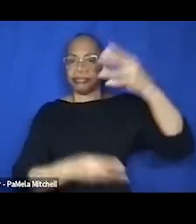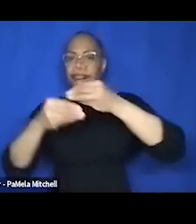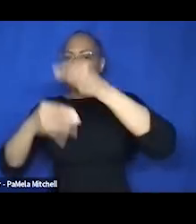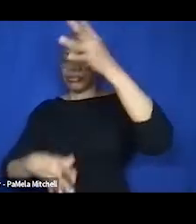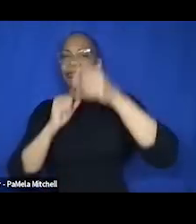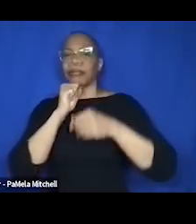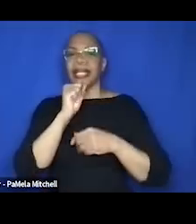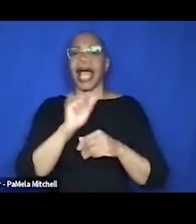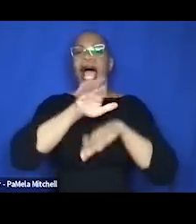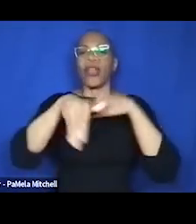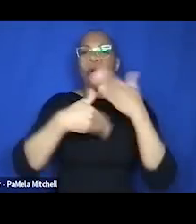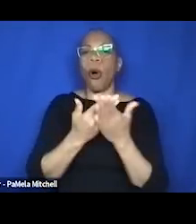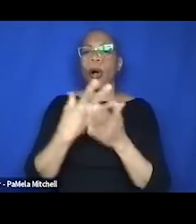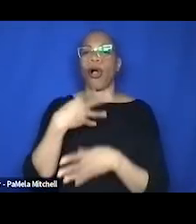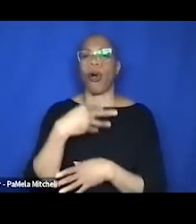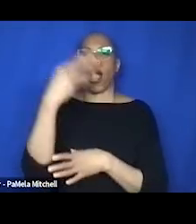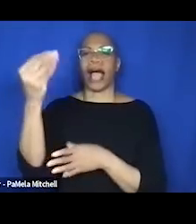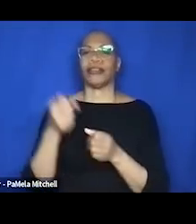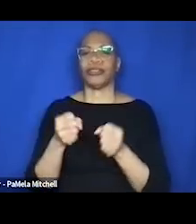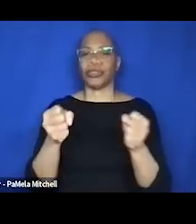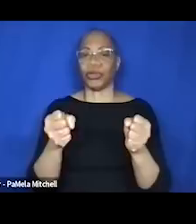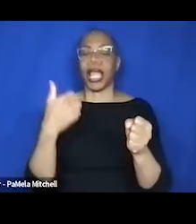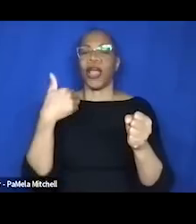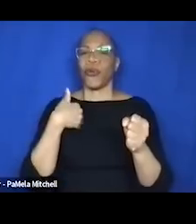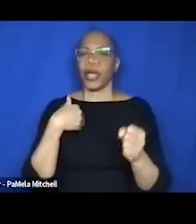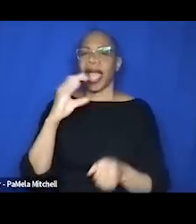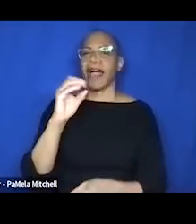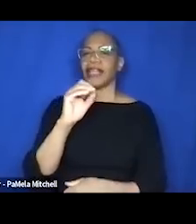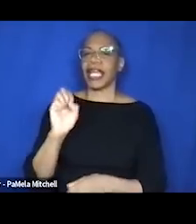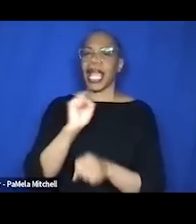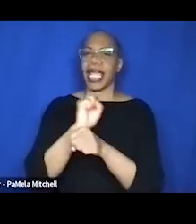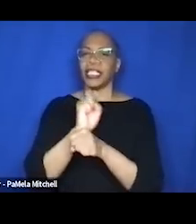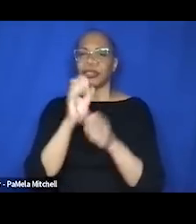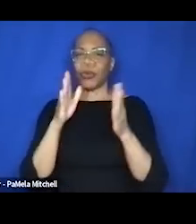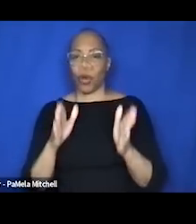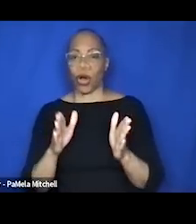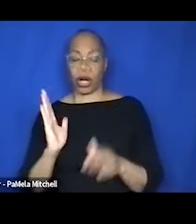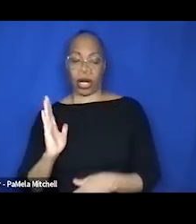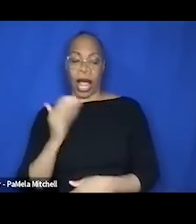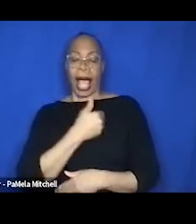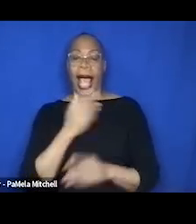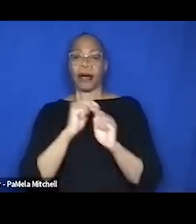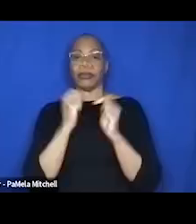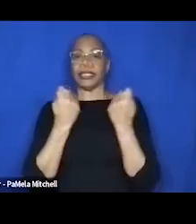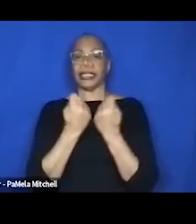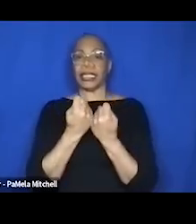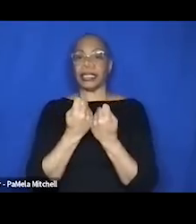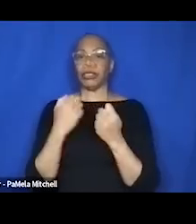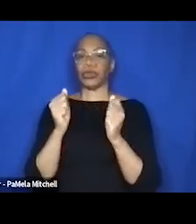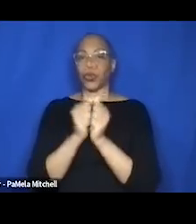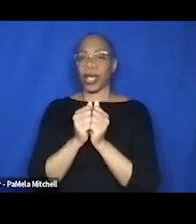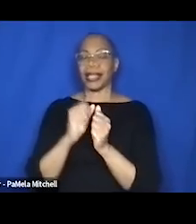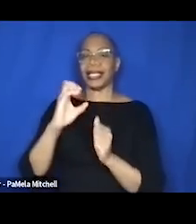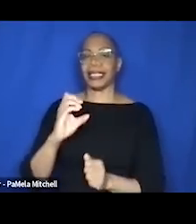have the ECM component. We have caseworkers and admin staff. But with our teams, it's built of the CHWs, a